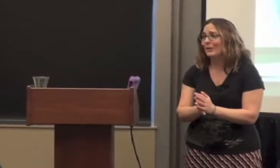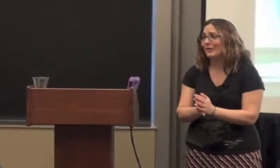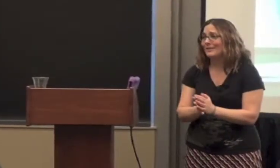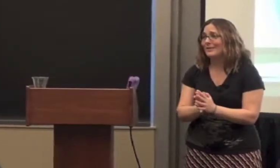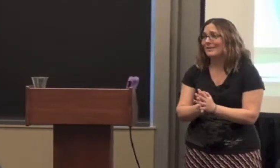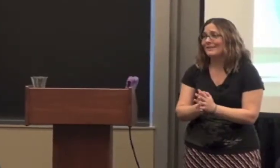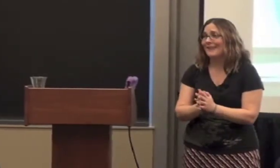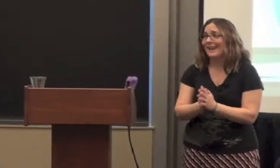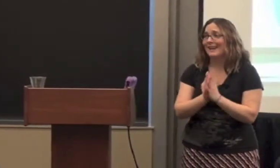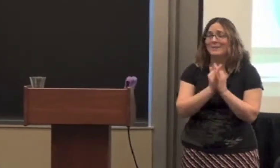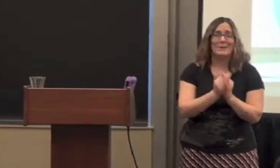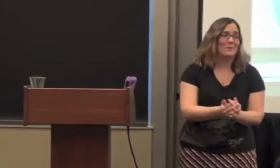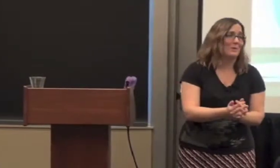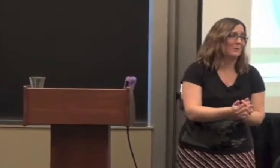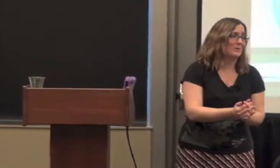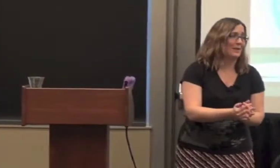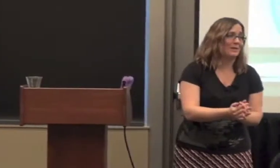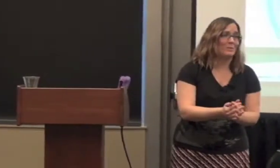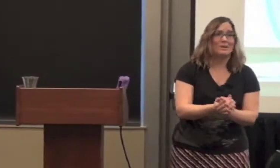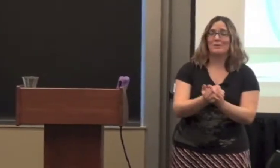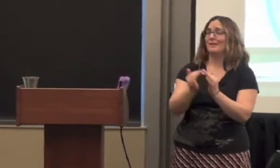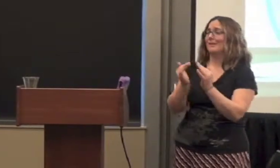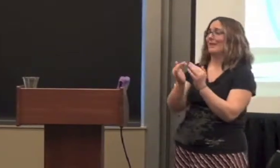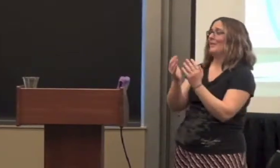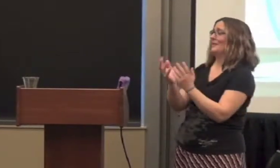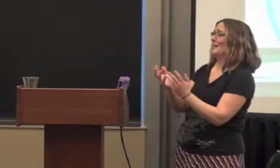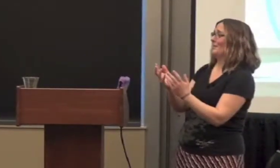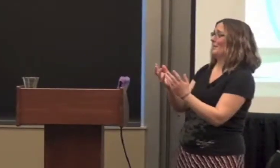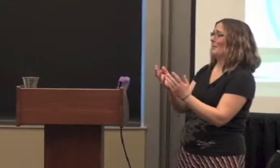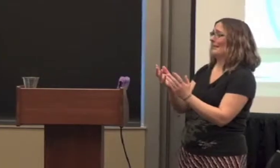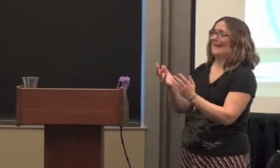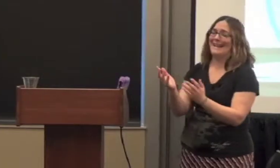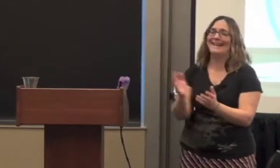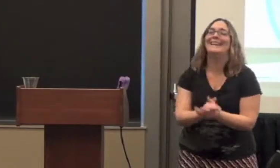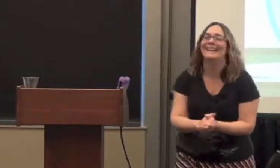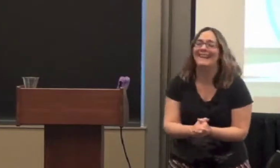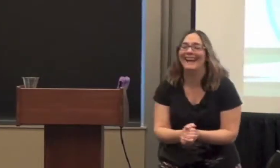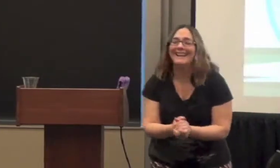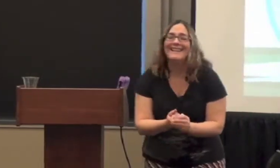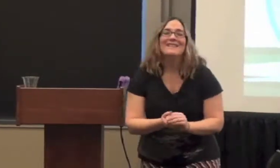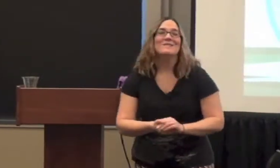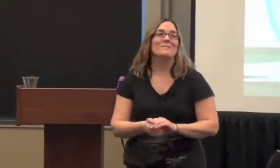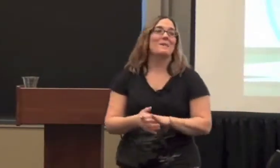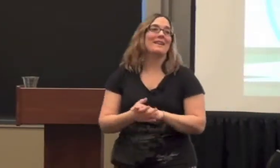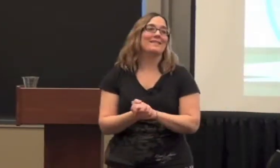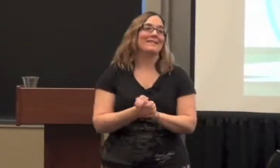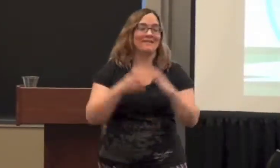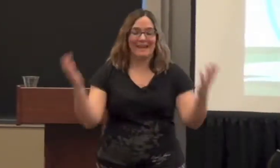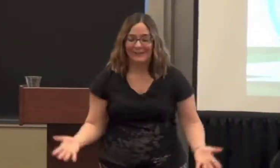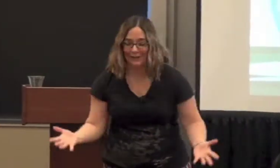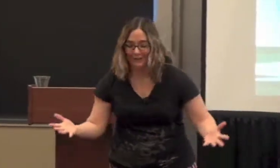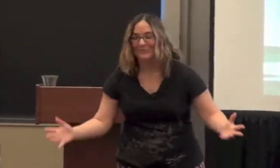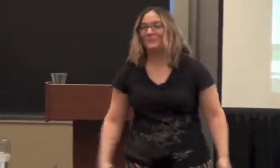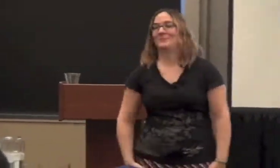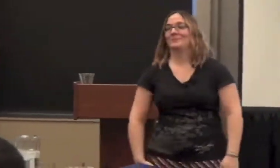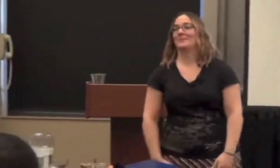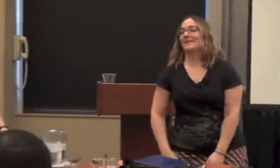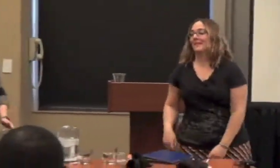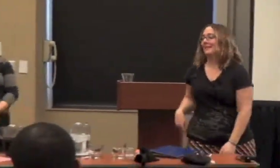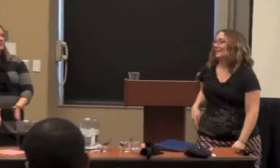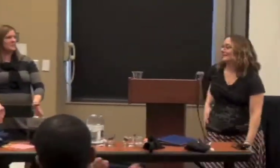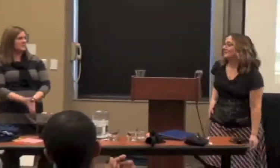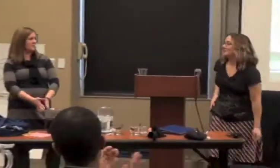you for your attention today. We don't want to hold you late, and we don't want to end on the side of a road again. No. But thank you.